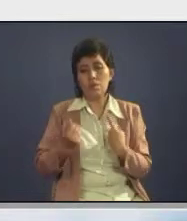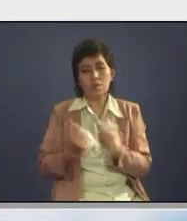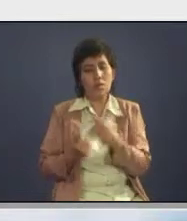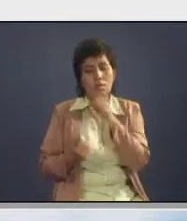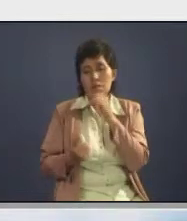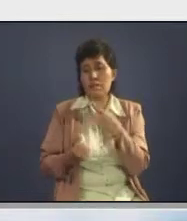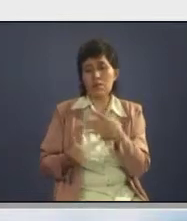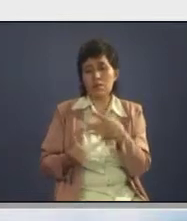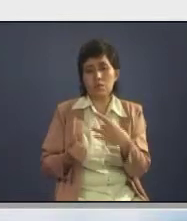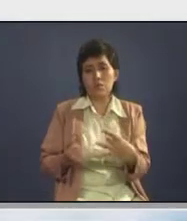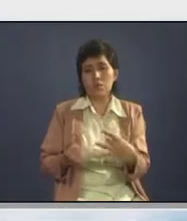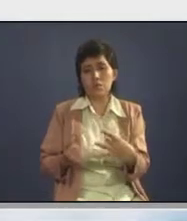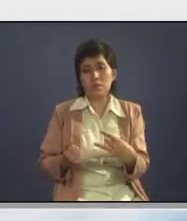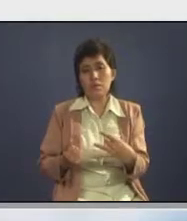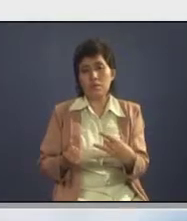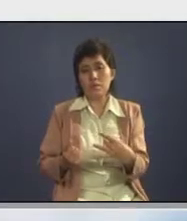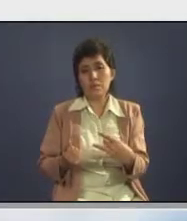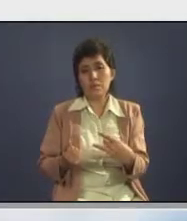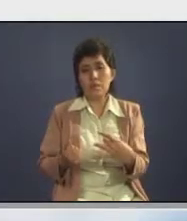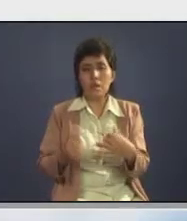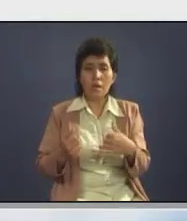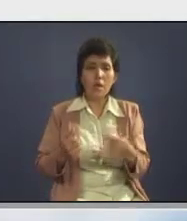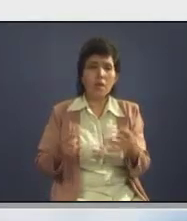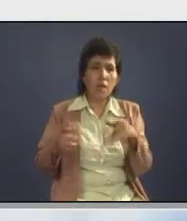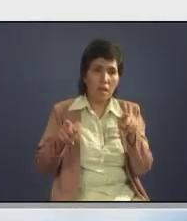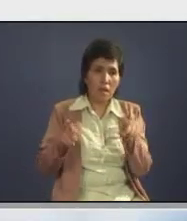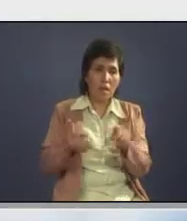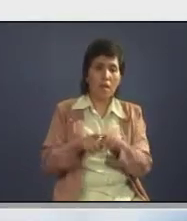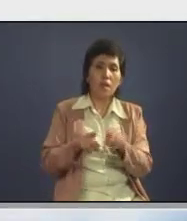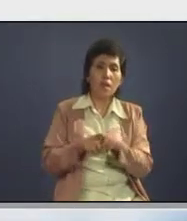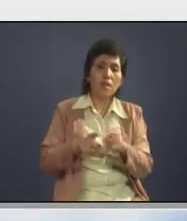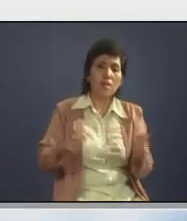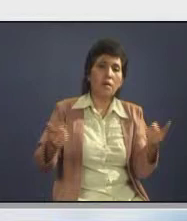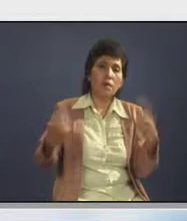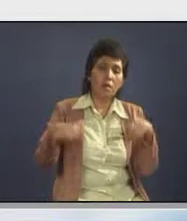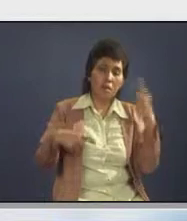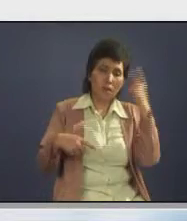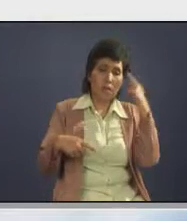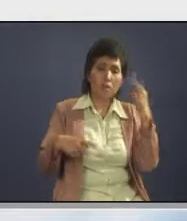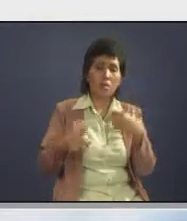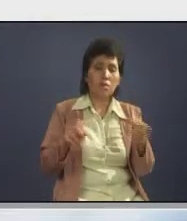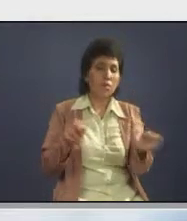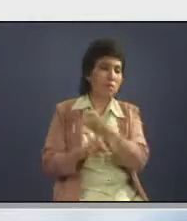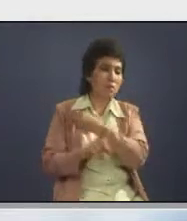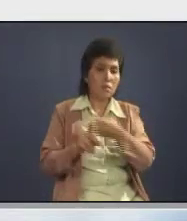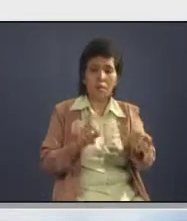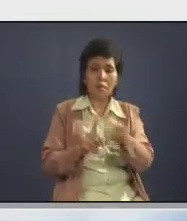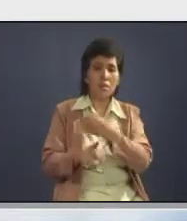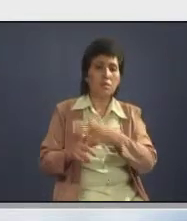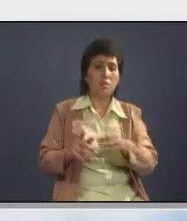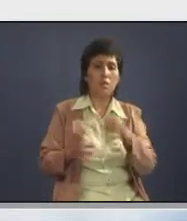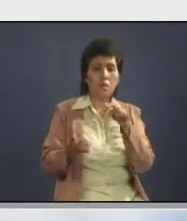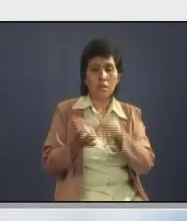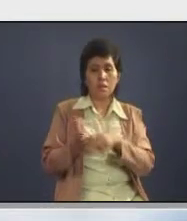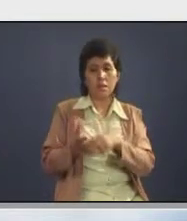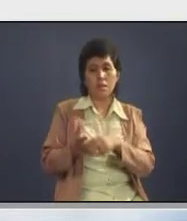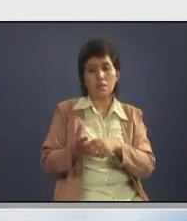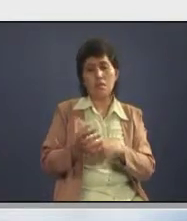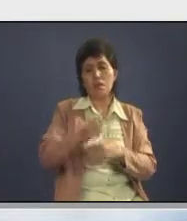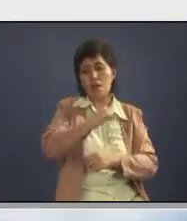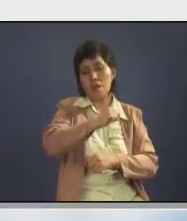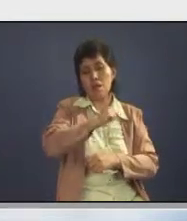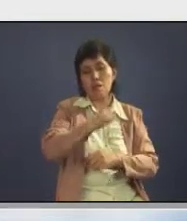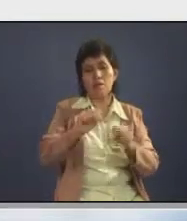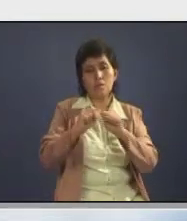don't like that to happen. Like harming others or stealing or kicking or snatch thief, okay? These are called antisocial